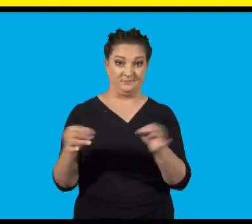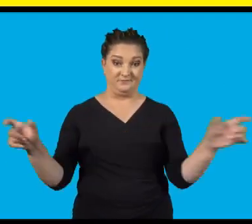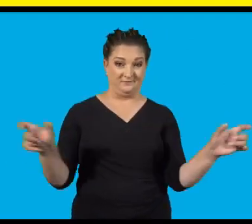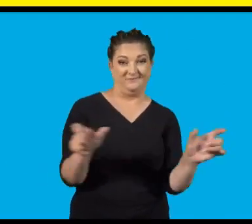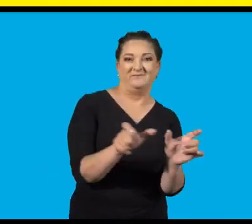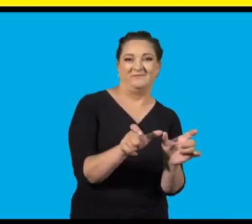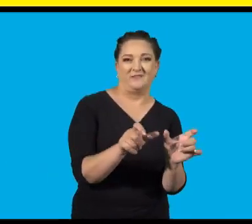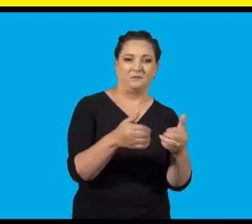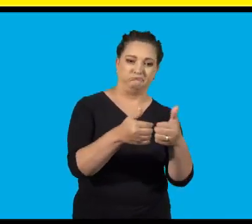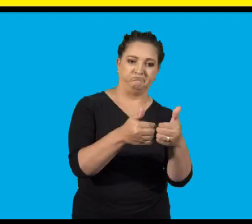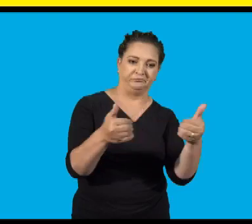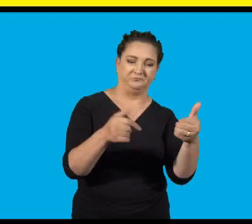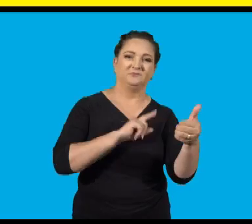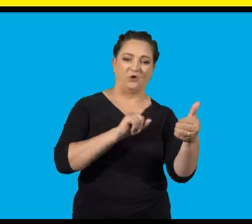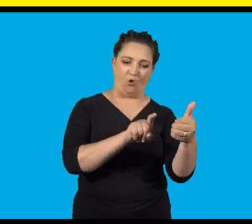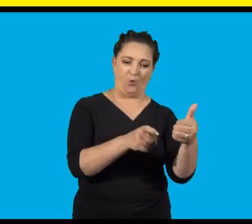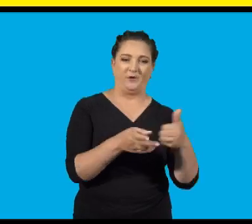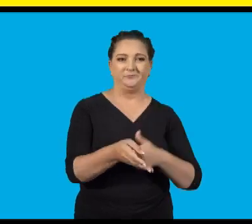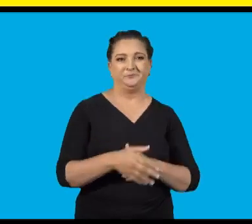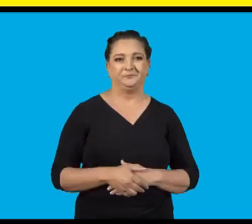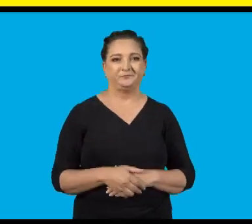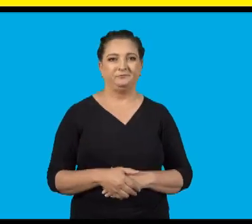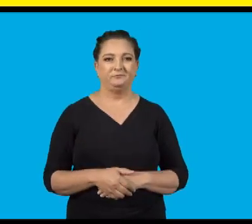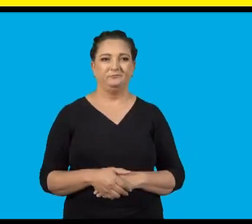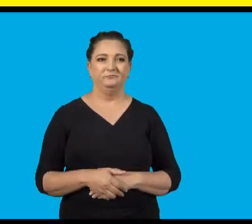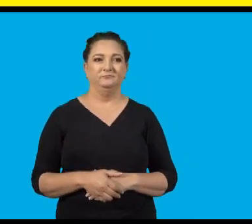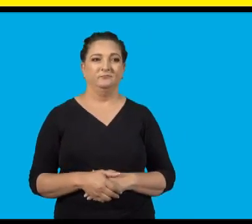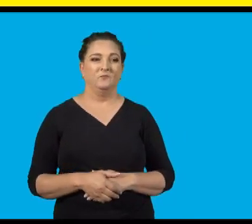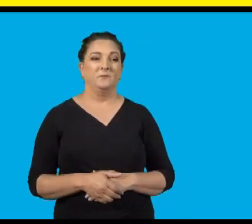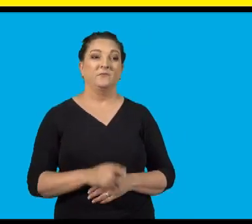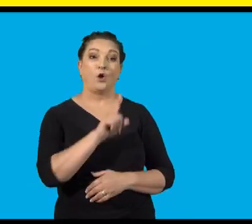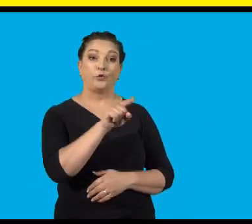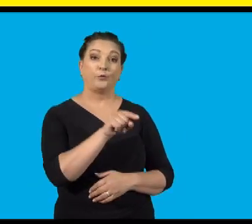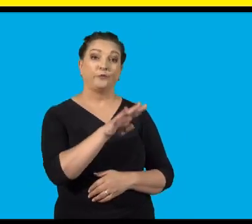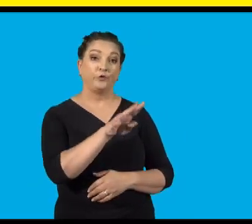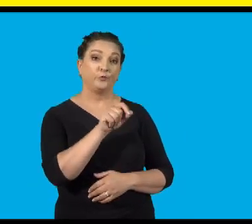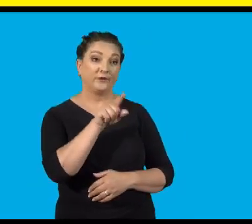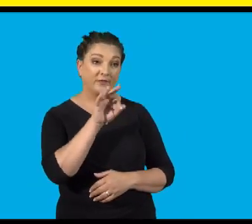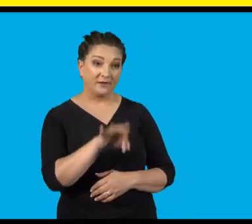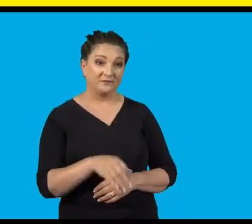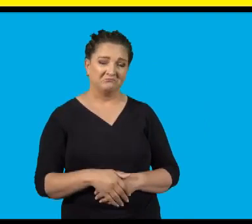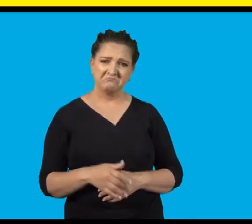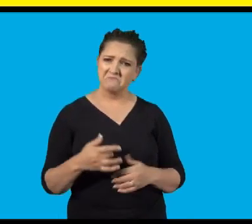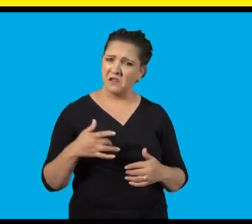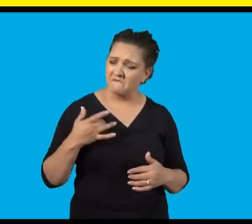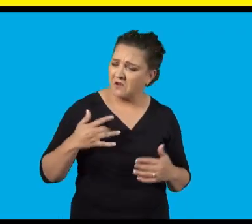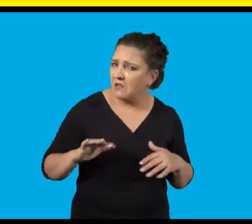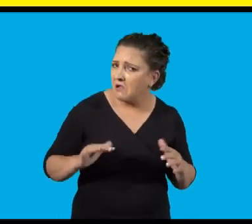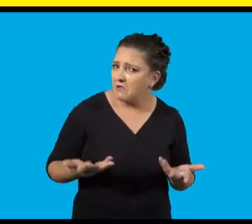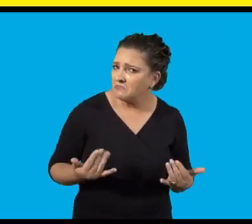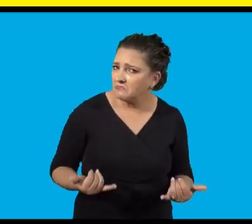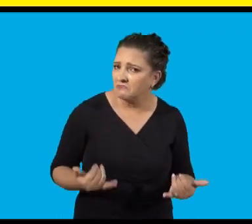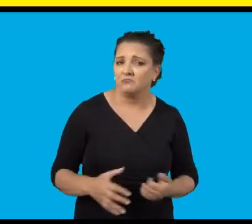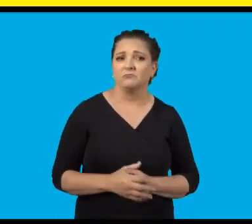to separate the ideas in the sentence, we've inserted a comma there, all right? In 1.4.3, how are